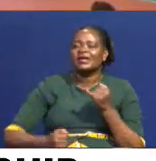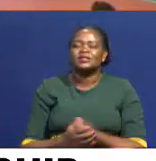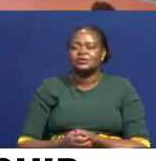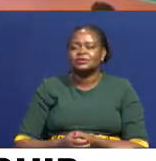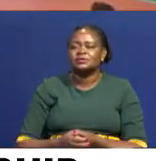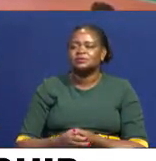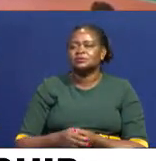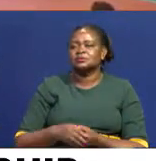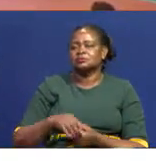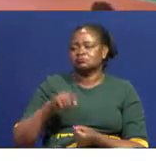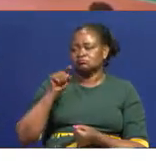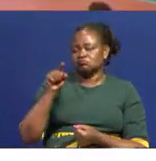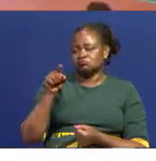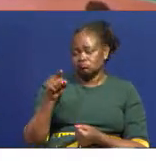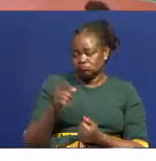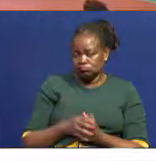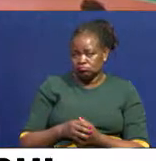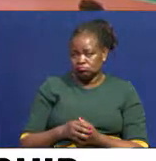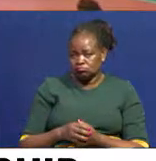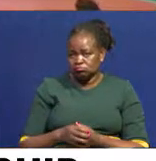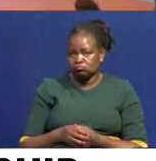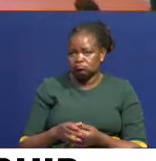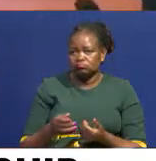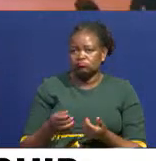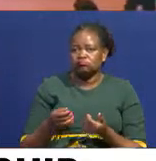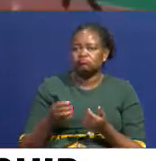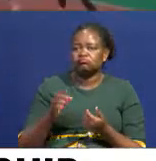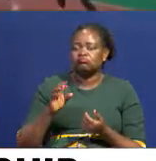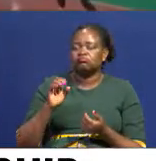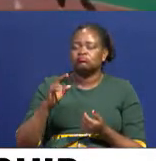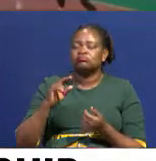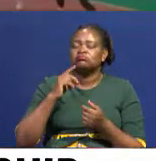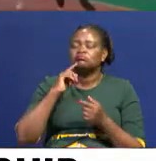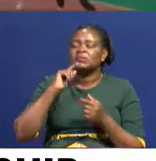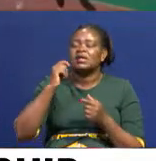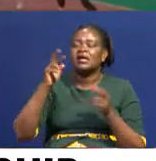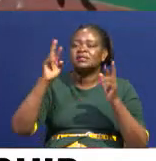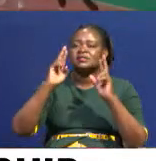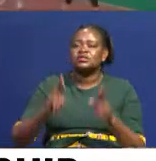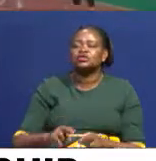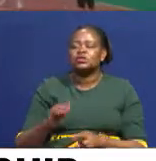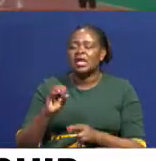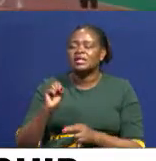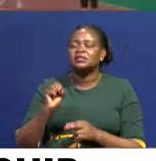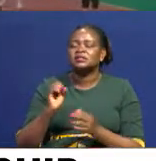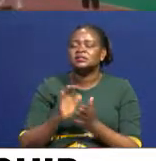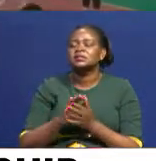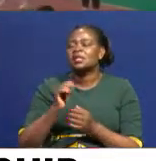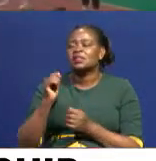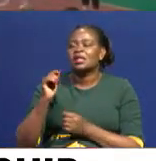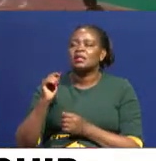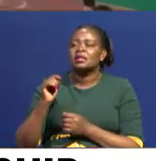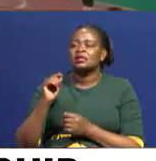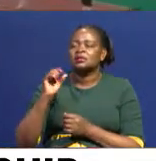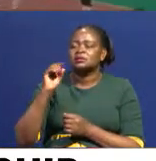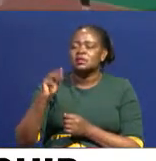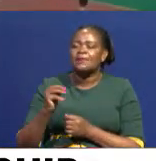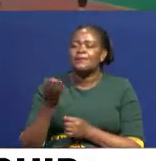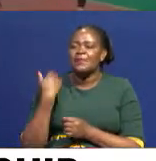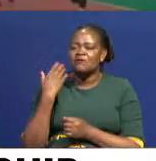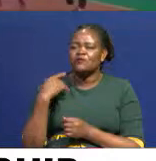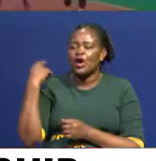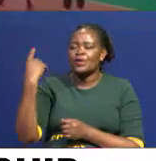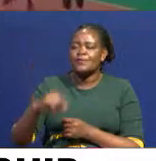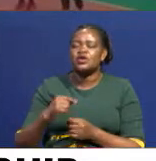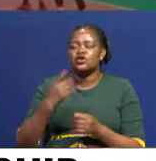Gems on Terry Charges, led by veteran setter Elijah Bosire, Kenyan international Dennis Omolo and libero Sam Juma had earlier